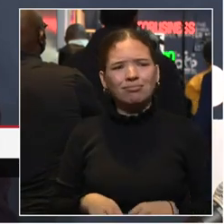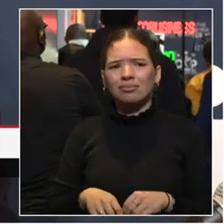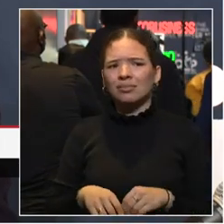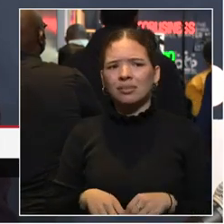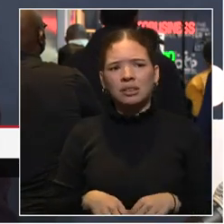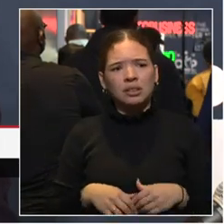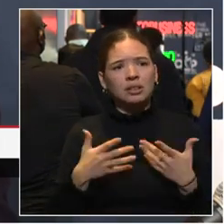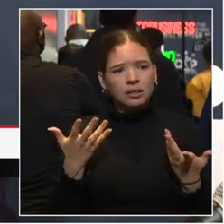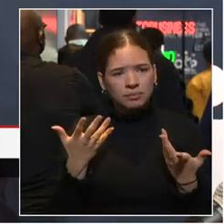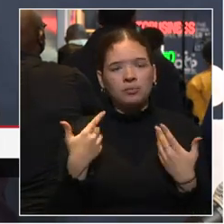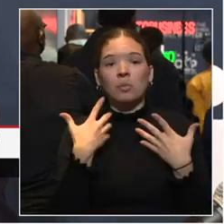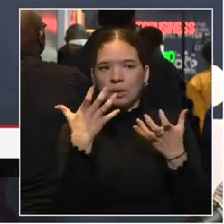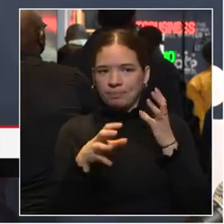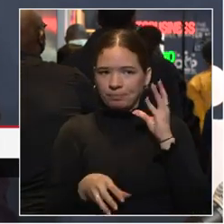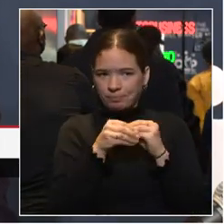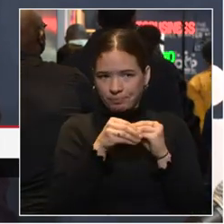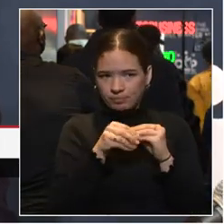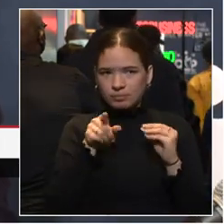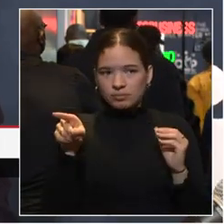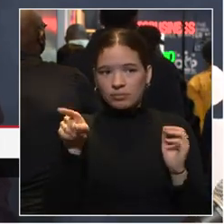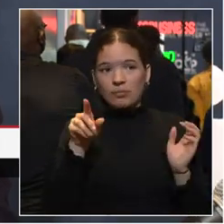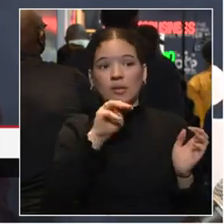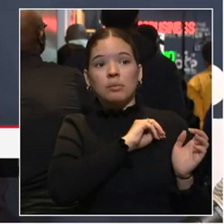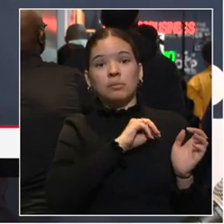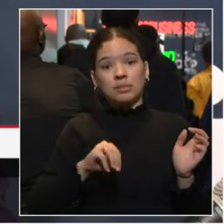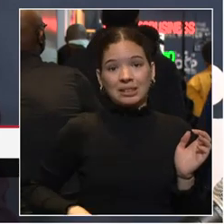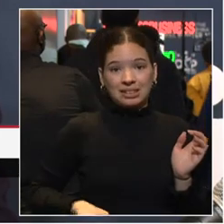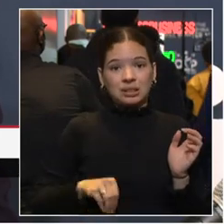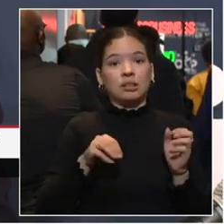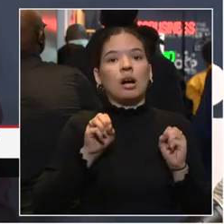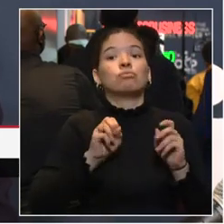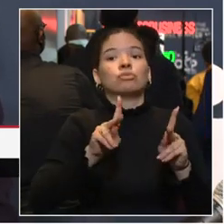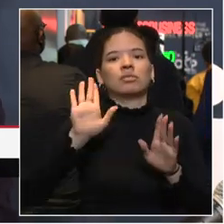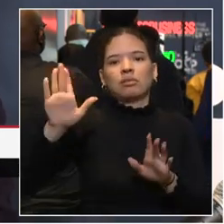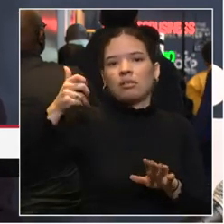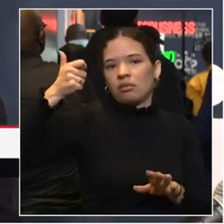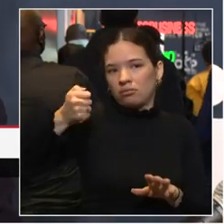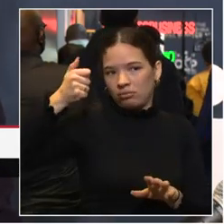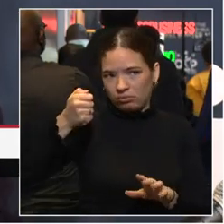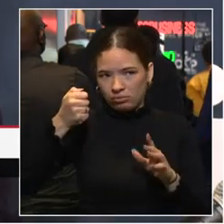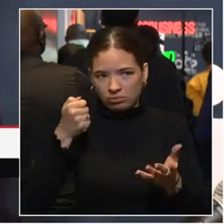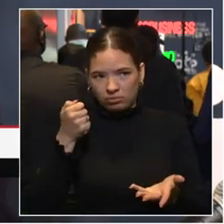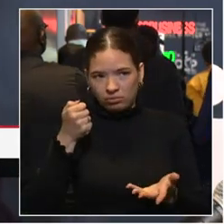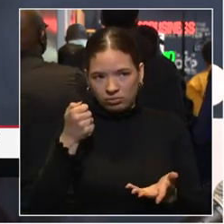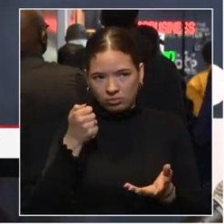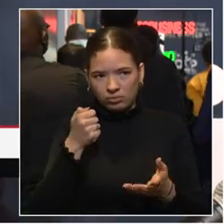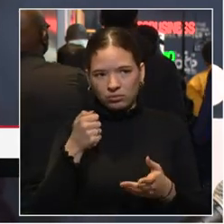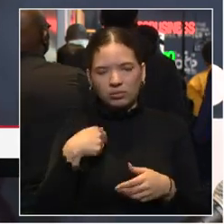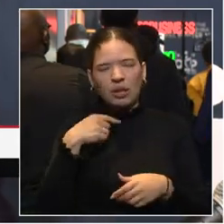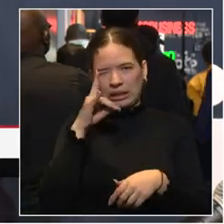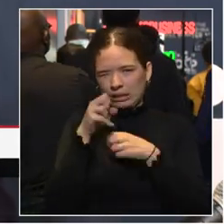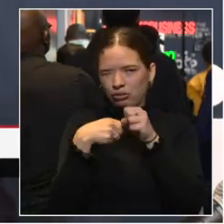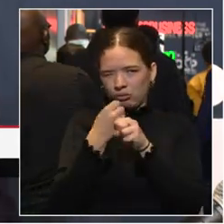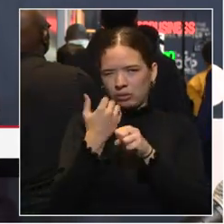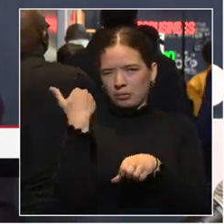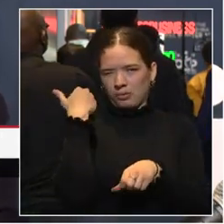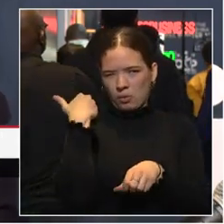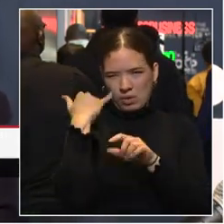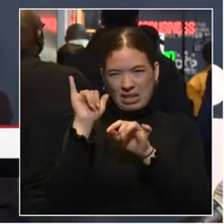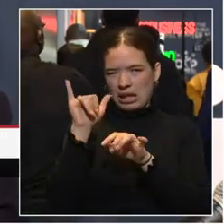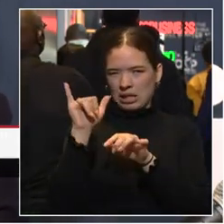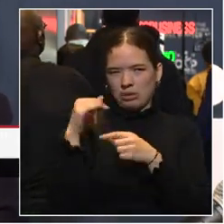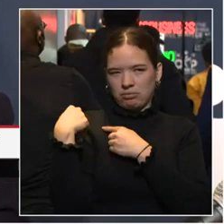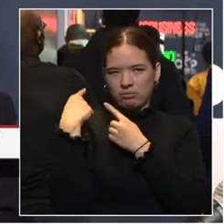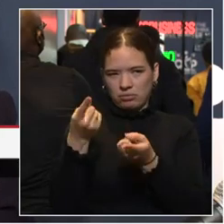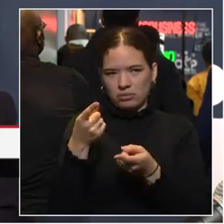our Mayor's Opportunity Scholarship in the last 8 years, which works with our summer youth employees and